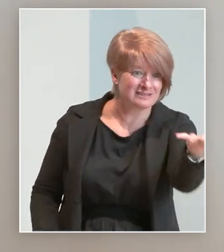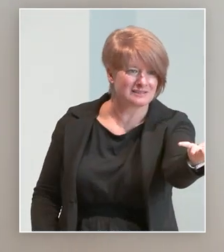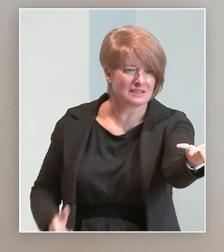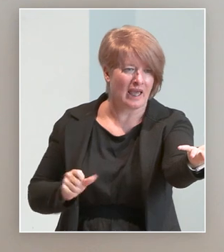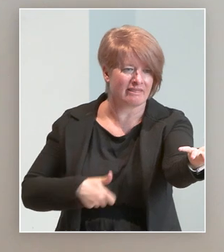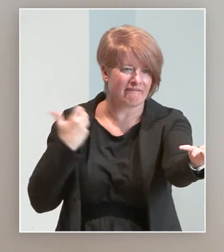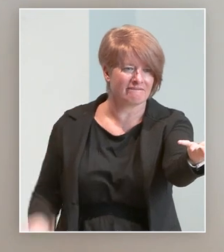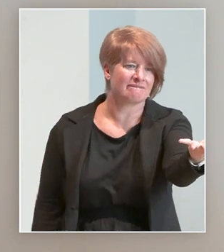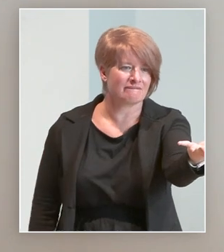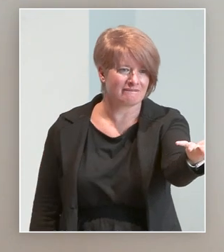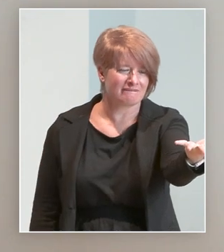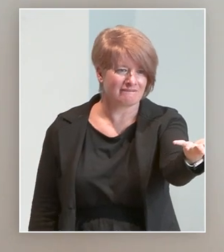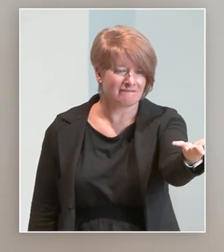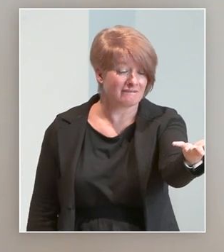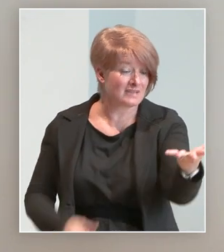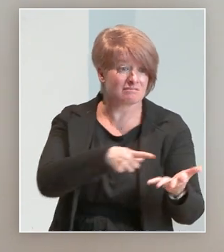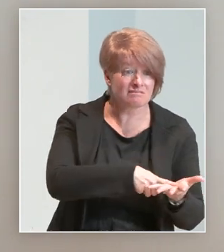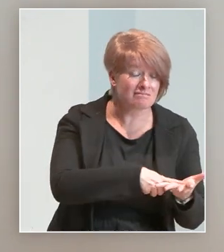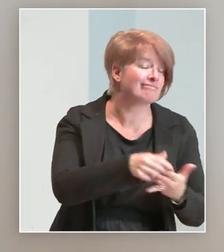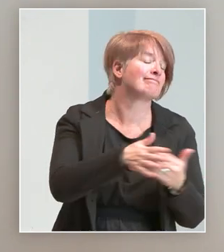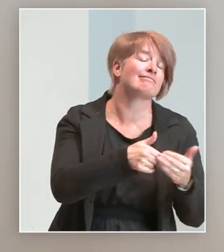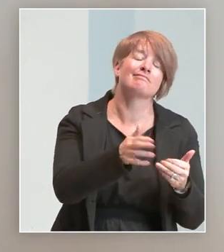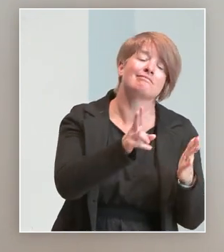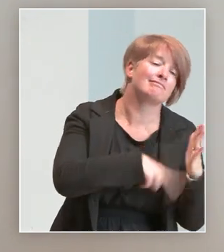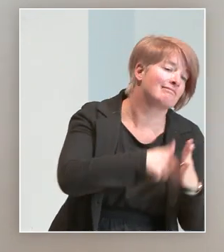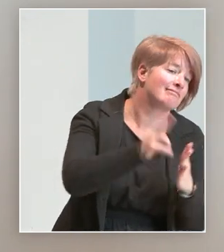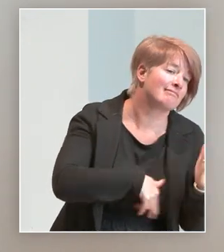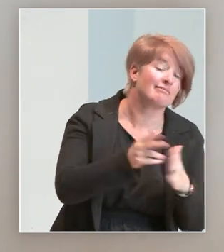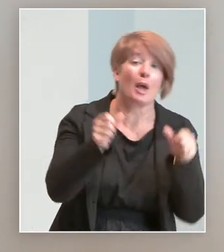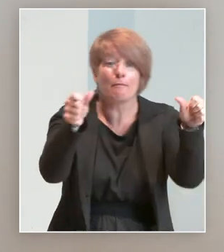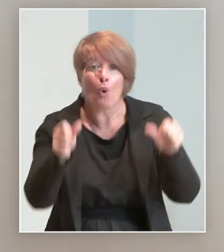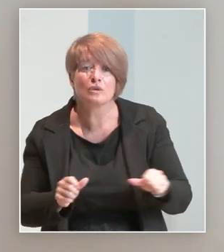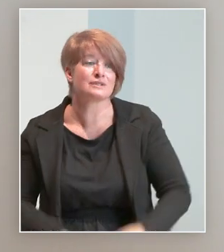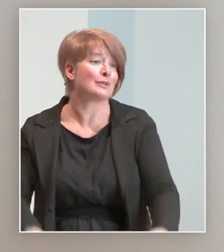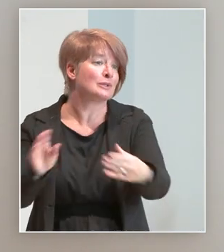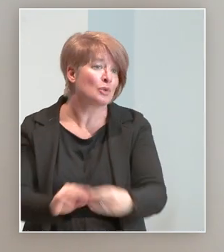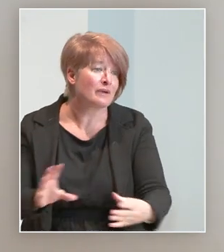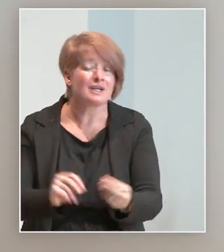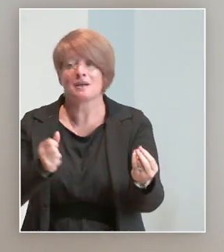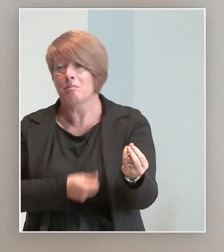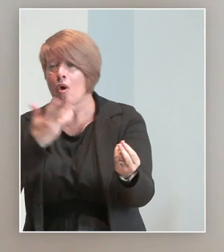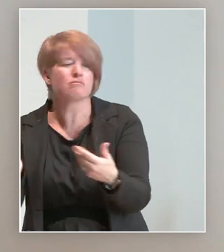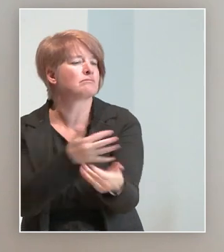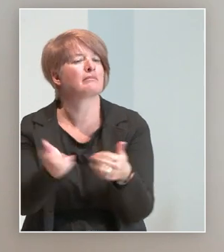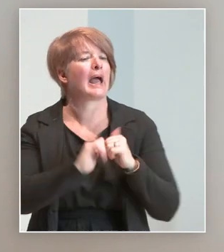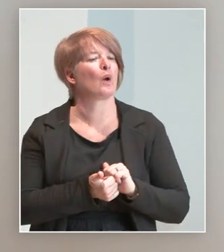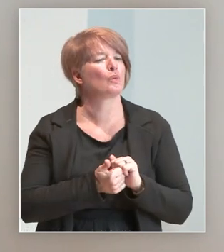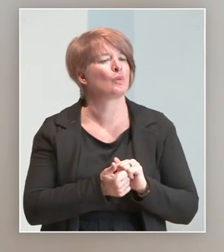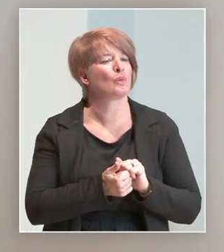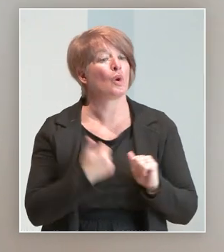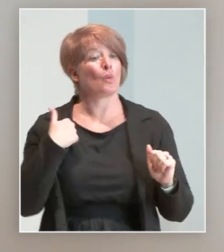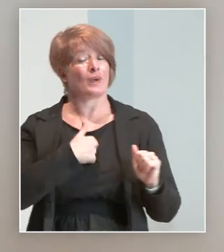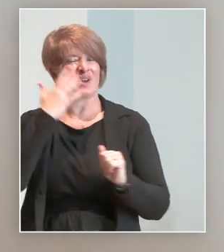live. Whether that work is on canvas, a post, in a story, a poem, we know the hollow feeling